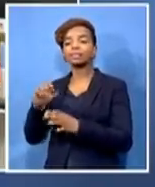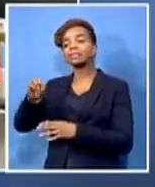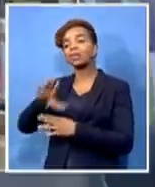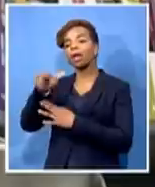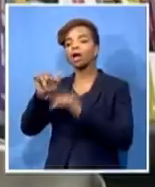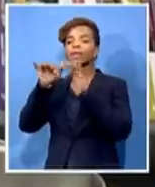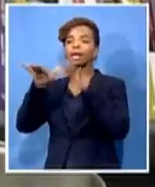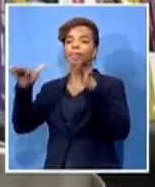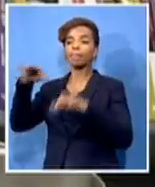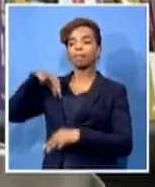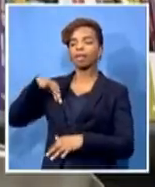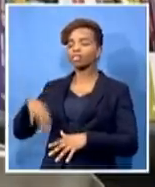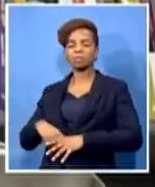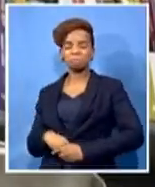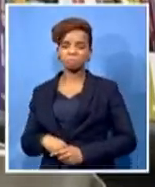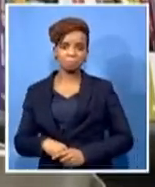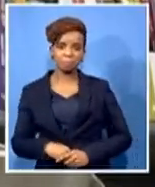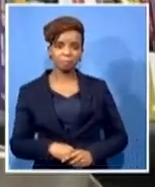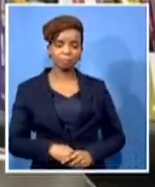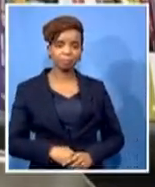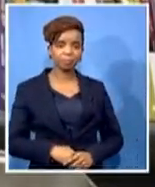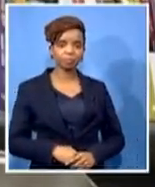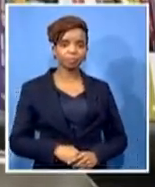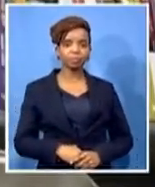The ANC has to do itself a big favor.